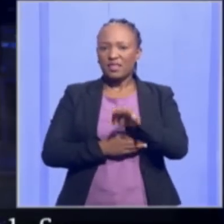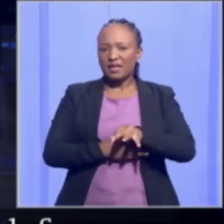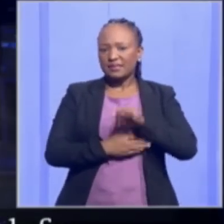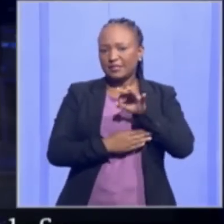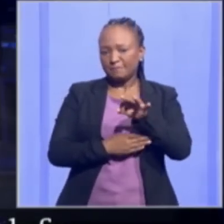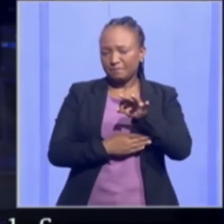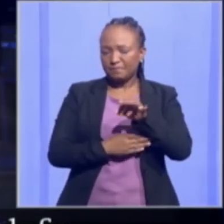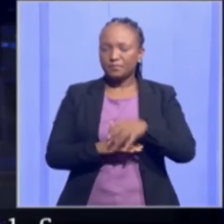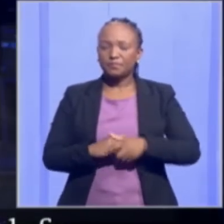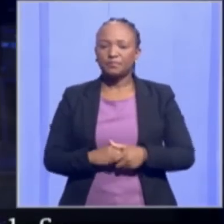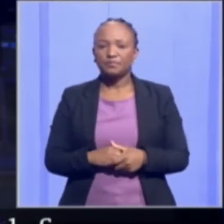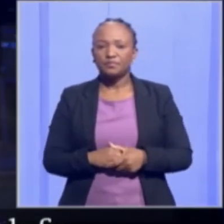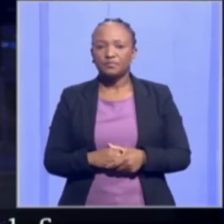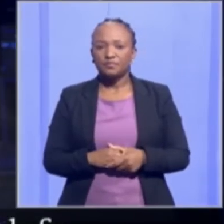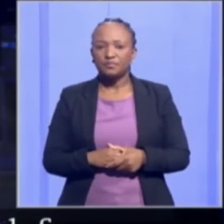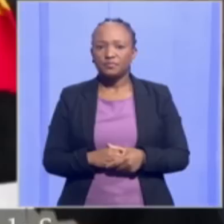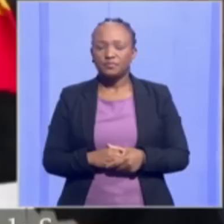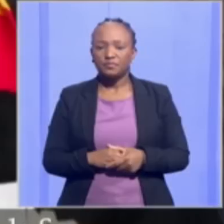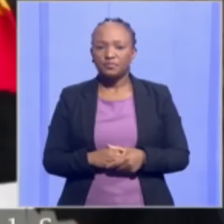2013.